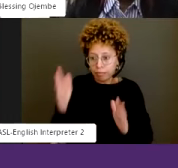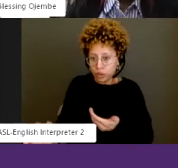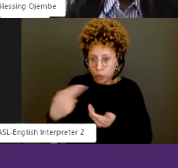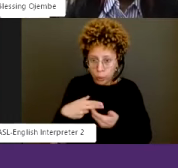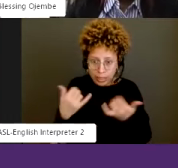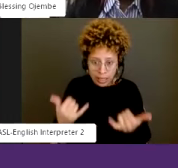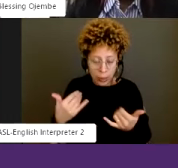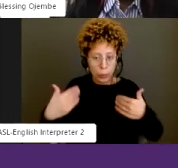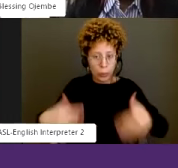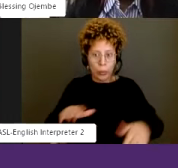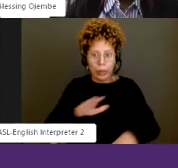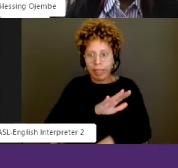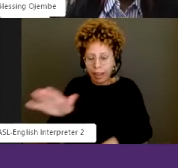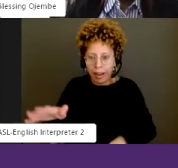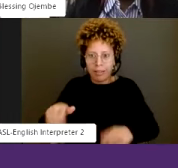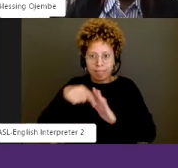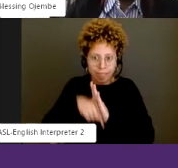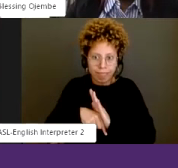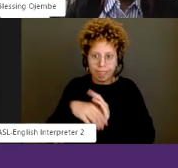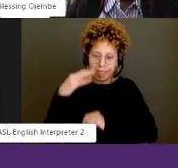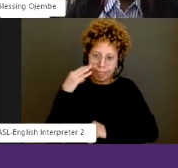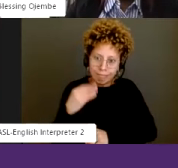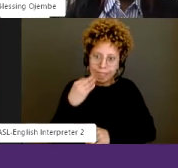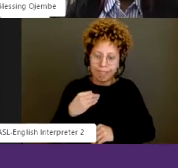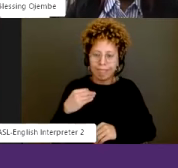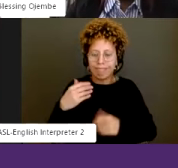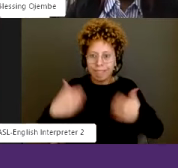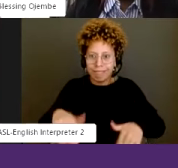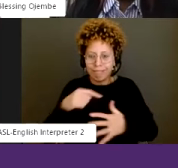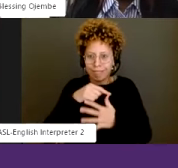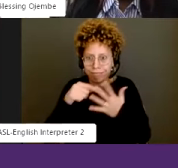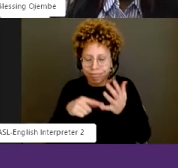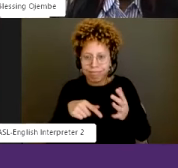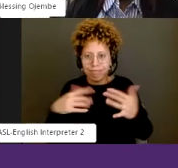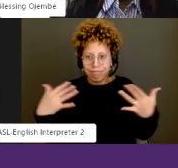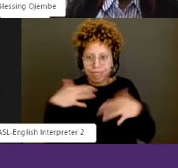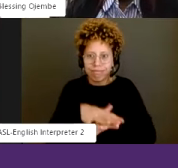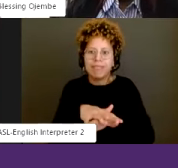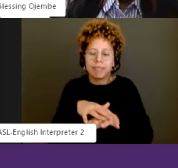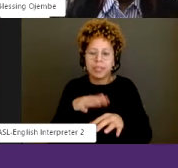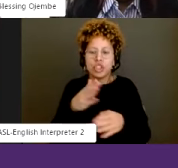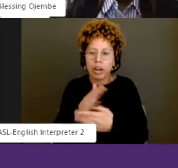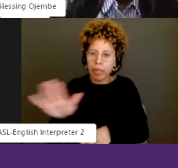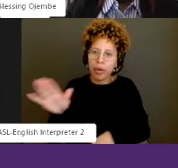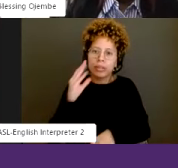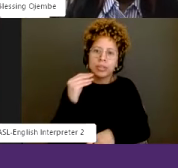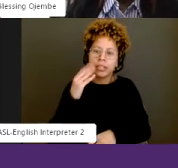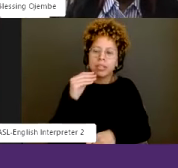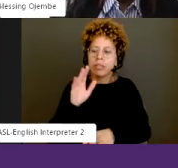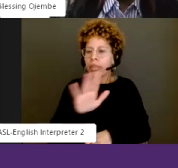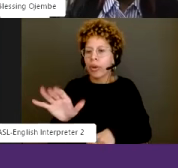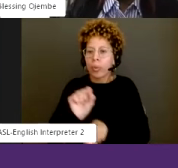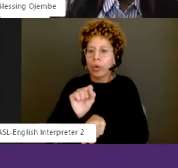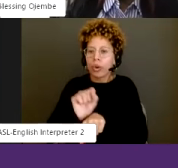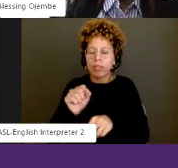their biographies, to share their information and research that they've been doing on the experiences of Black